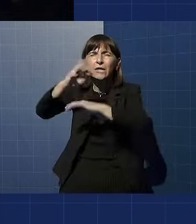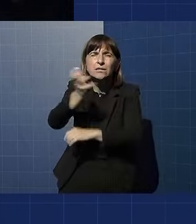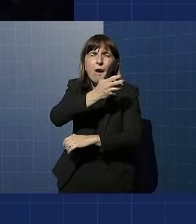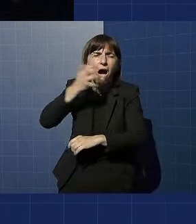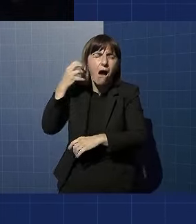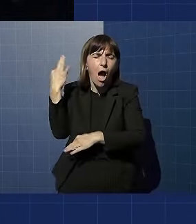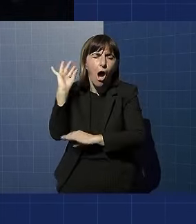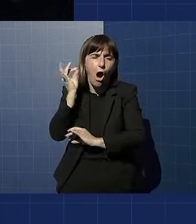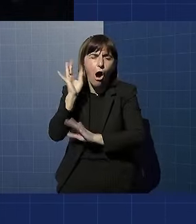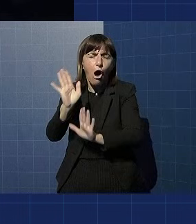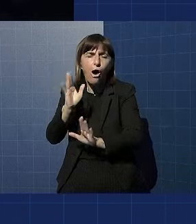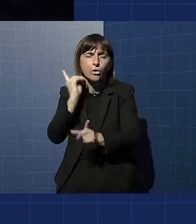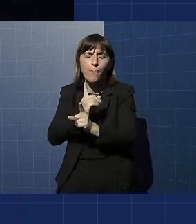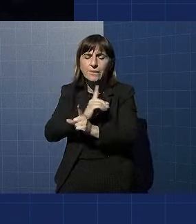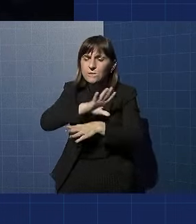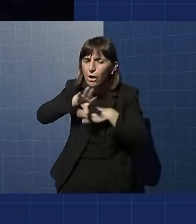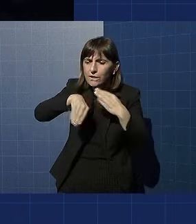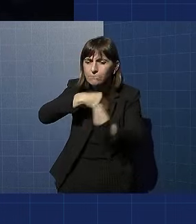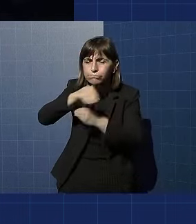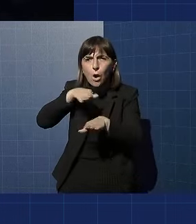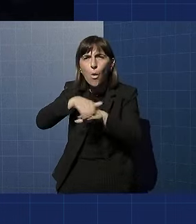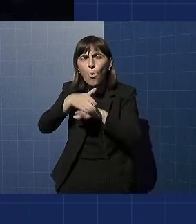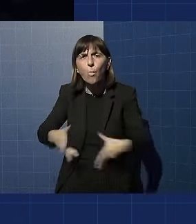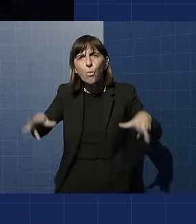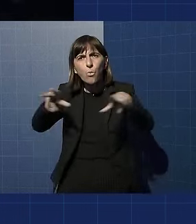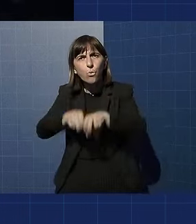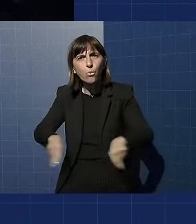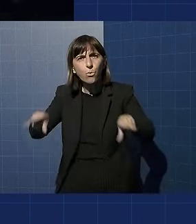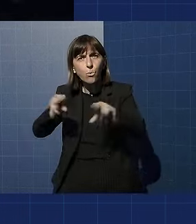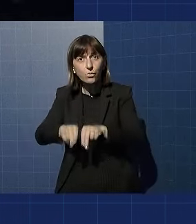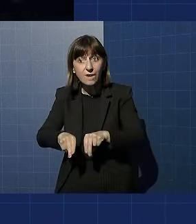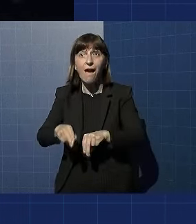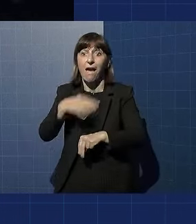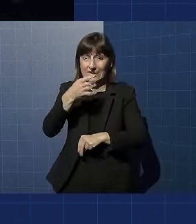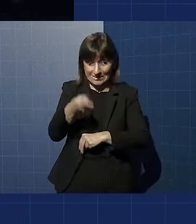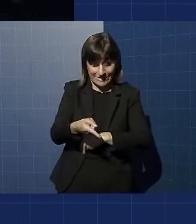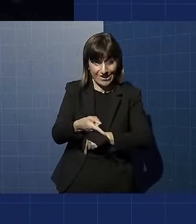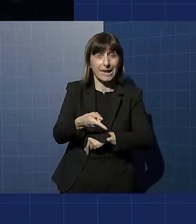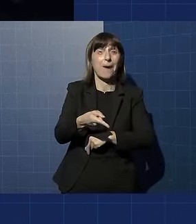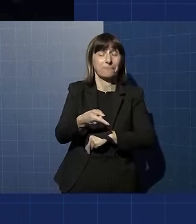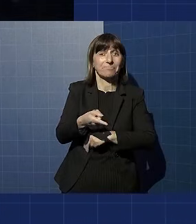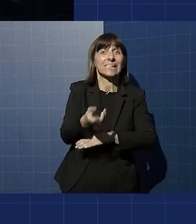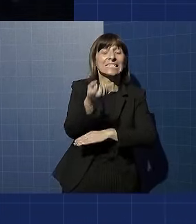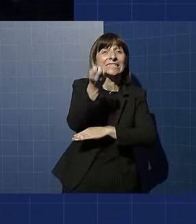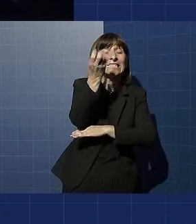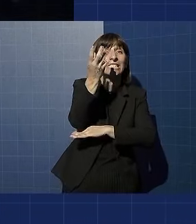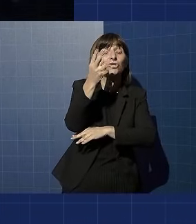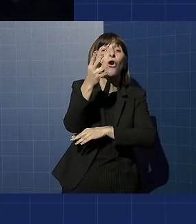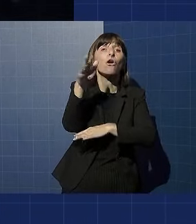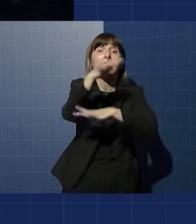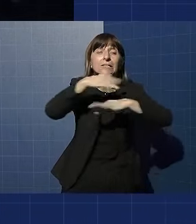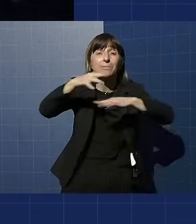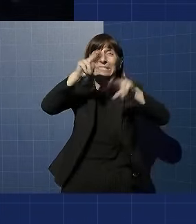optimized the recycling tools that we have, for example, on board of the ISS. And we, of course, bring that back to applications to make also